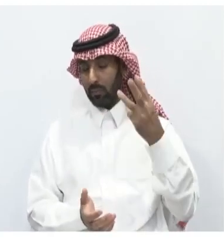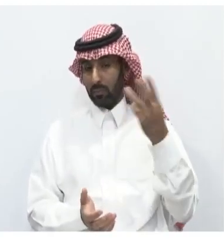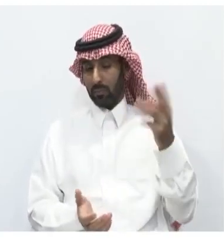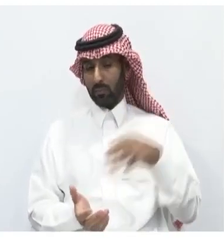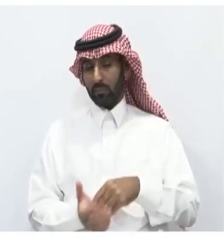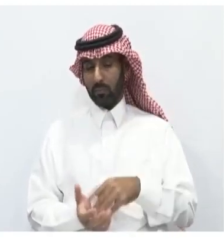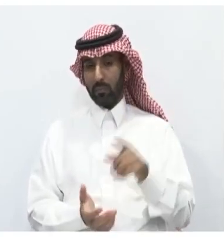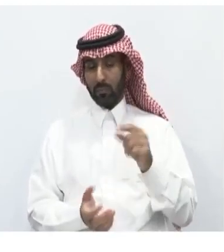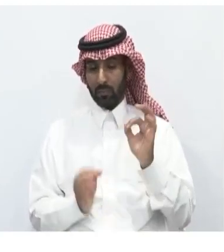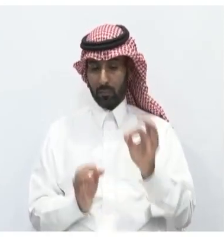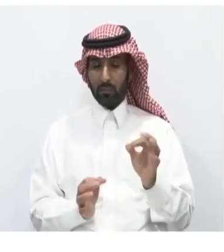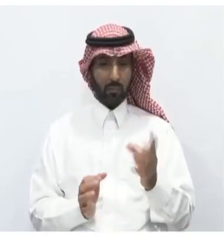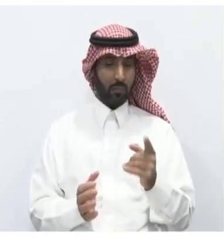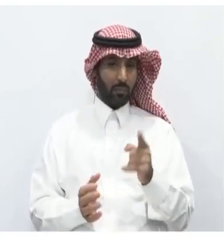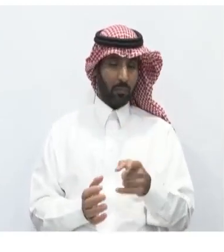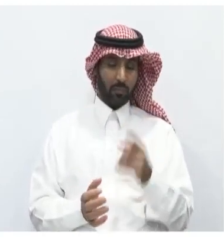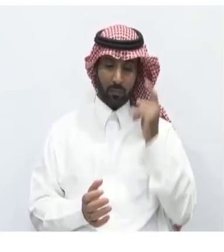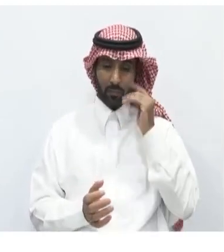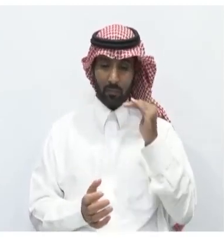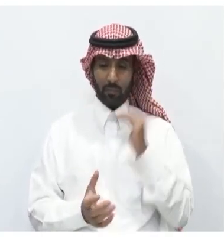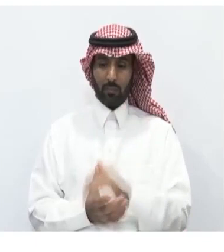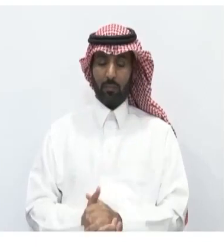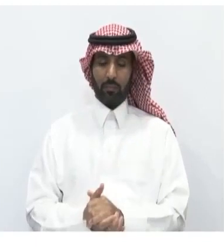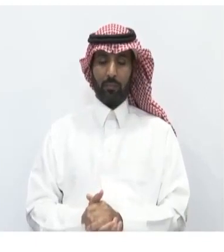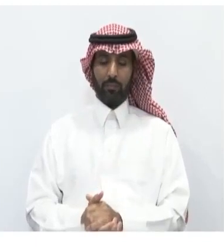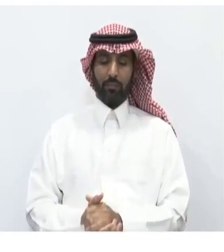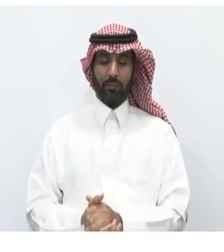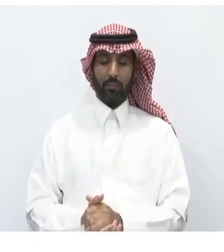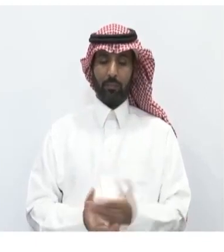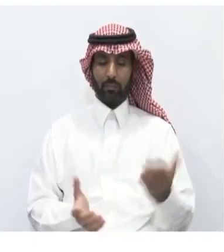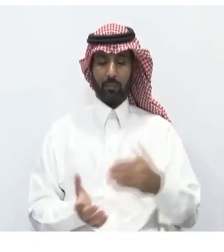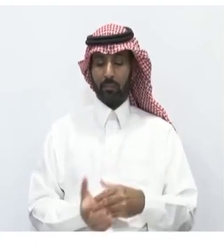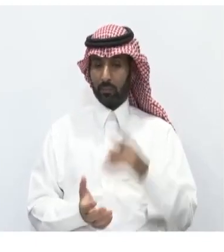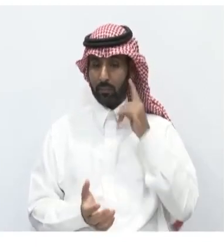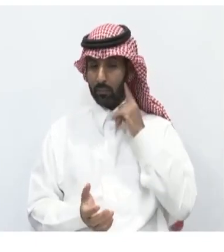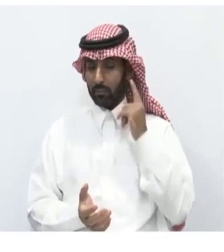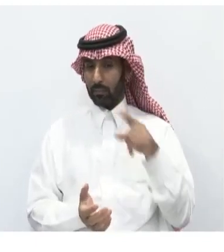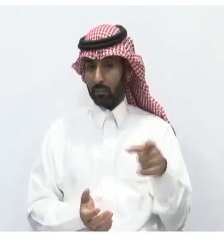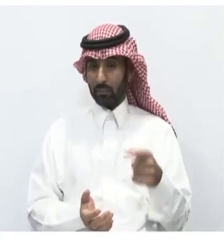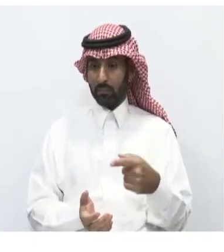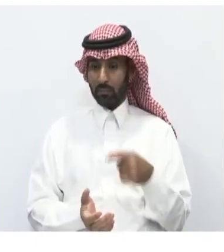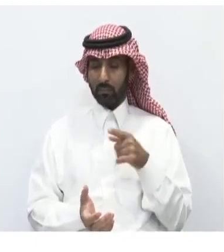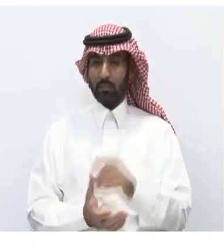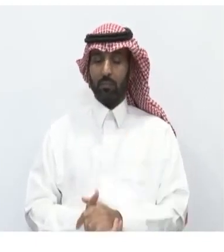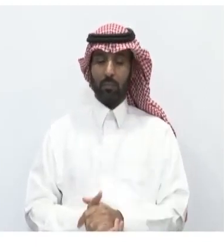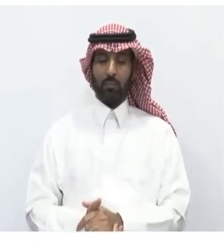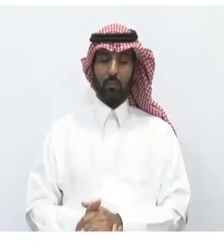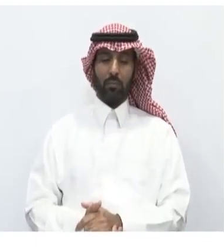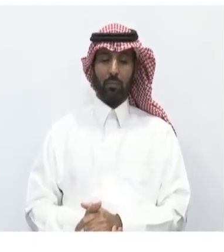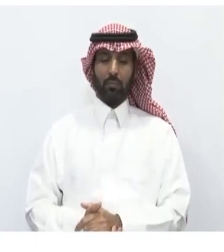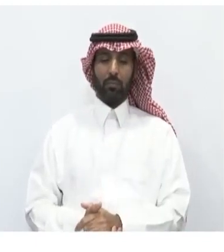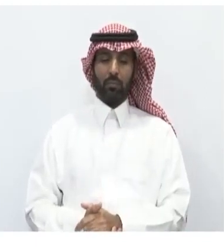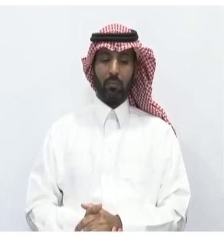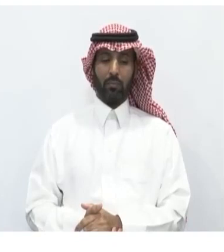just to make sure that you've answered correctly. Listen and check your answers. Listen now and